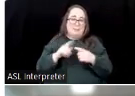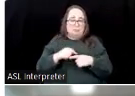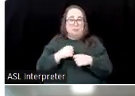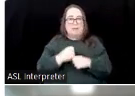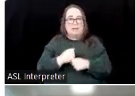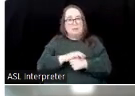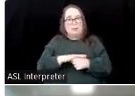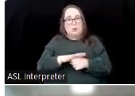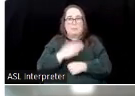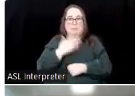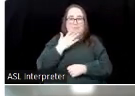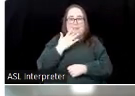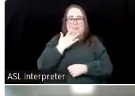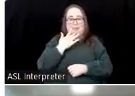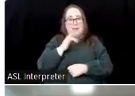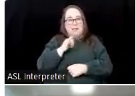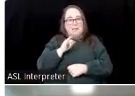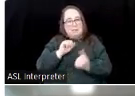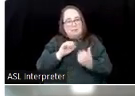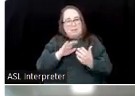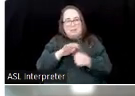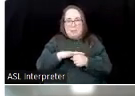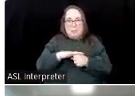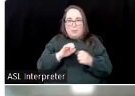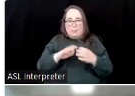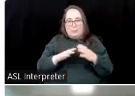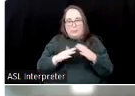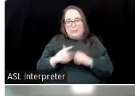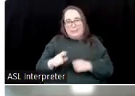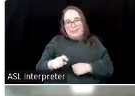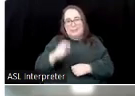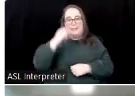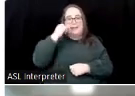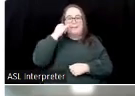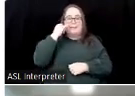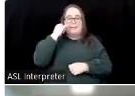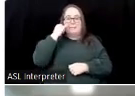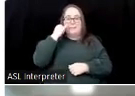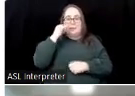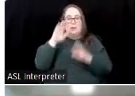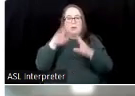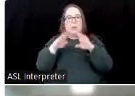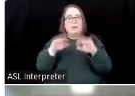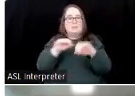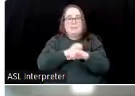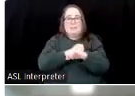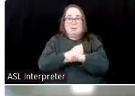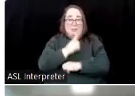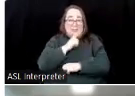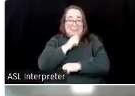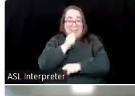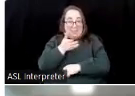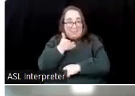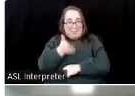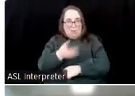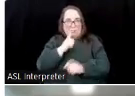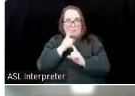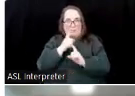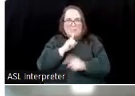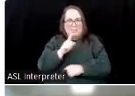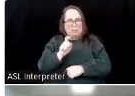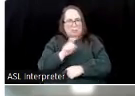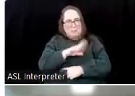local preferences that address local community need. If your housing authority is not at the table, one, they should